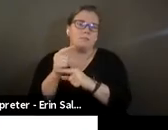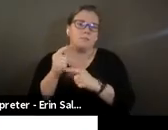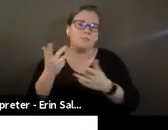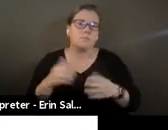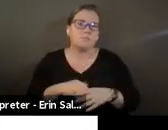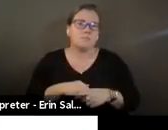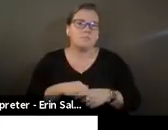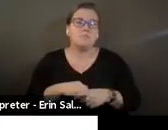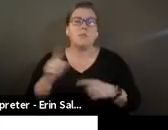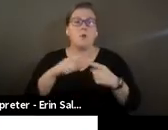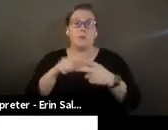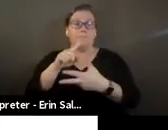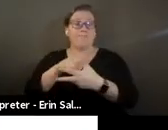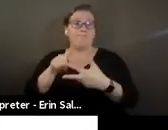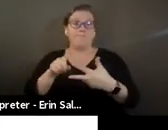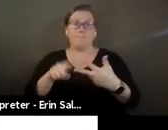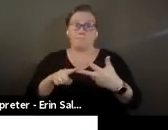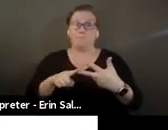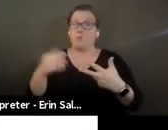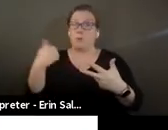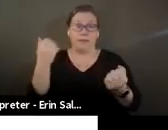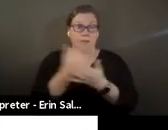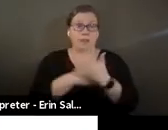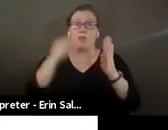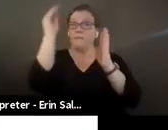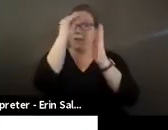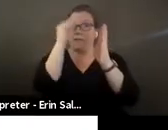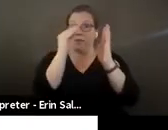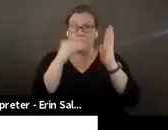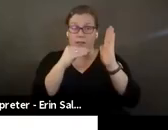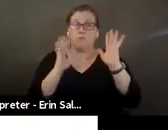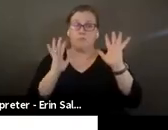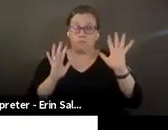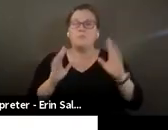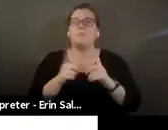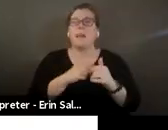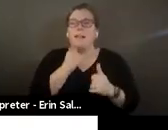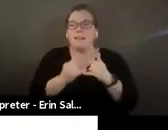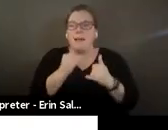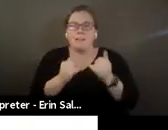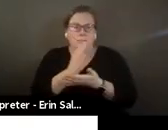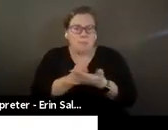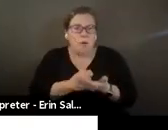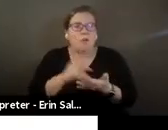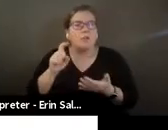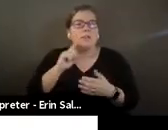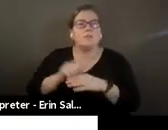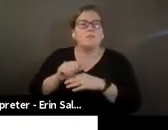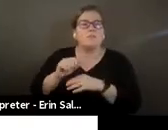Once that is all filled out, you will need to take it to your professional certifier. Next slide, please.